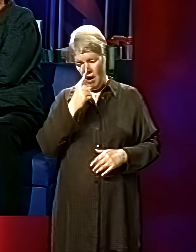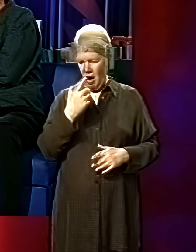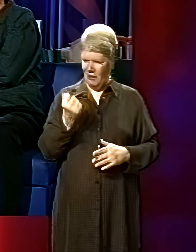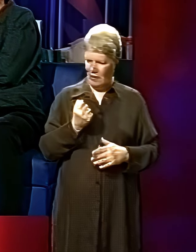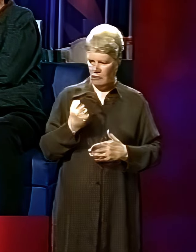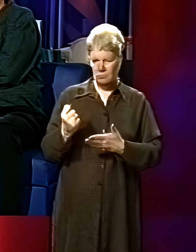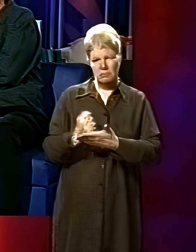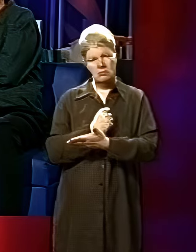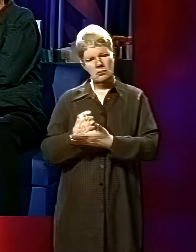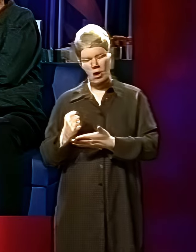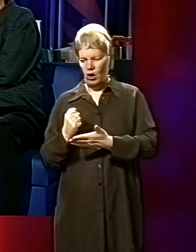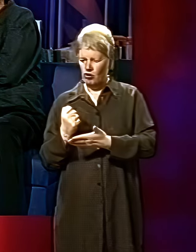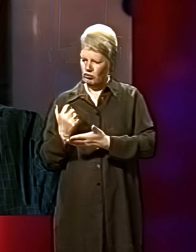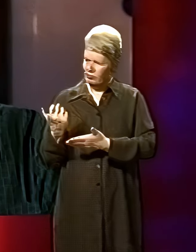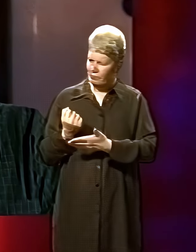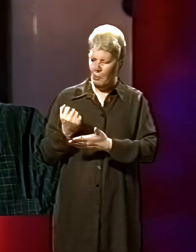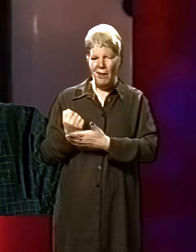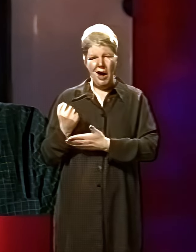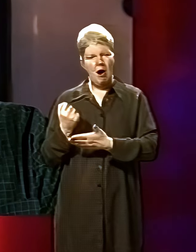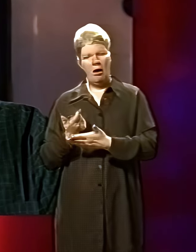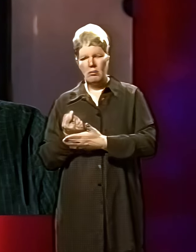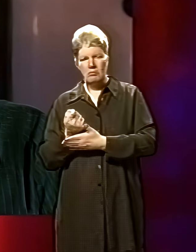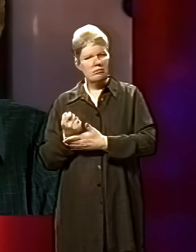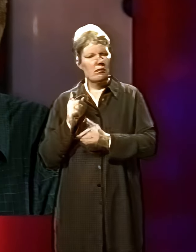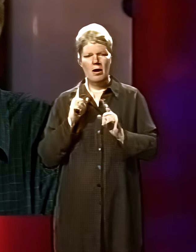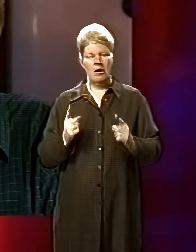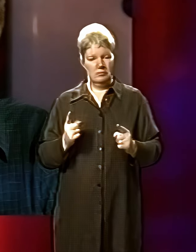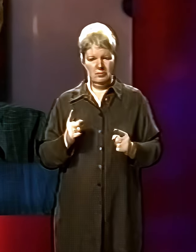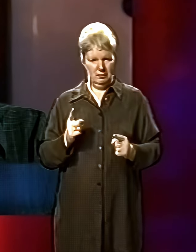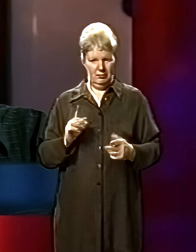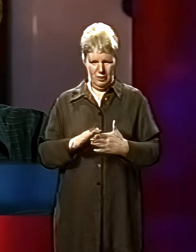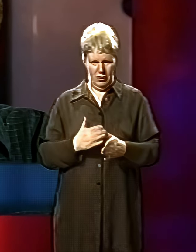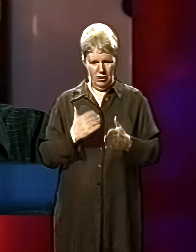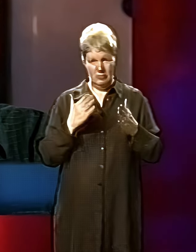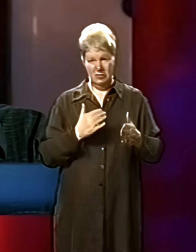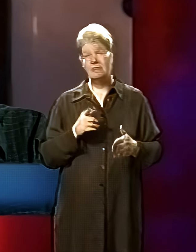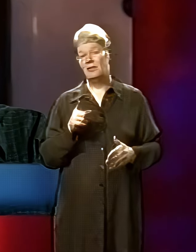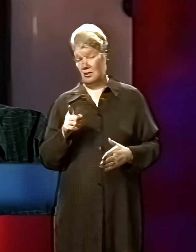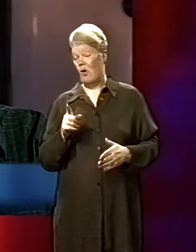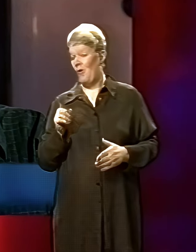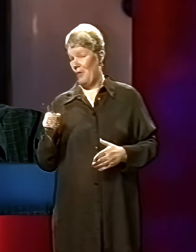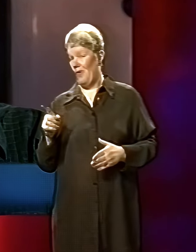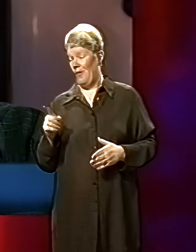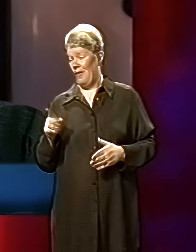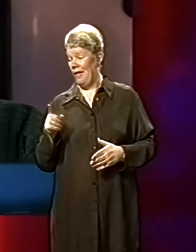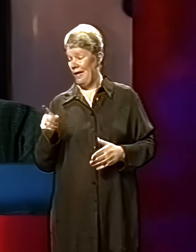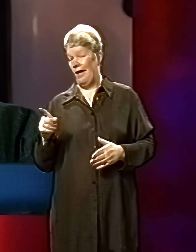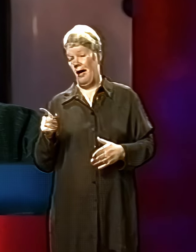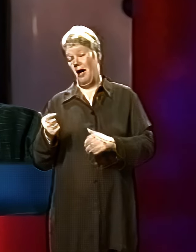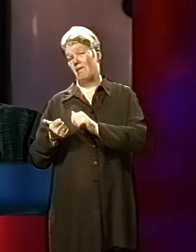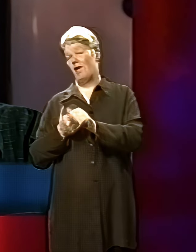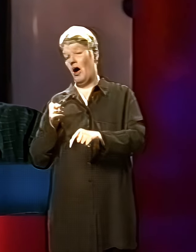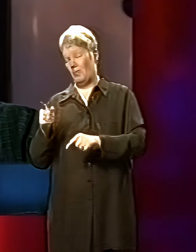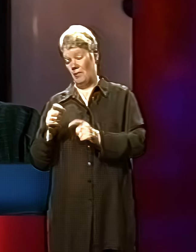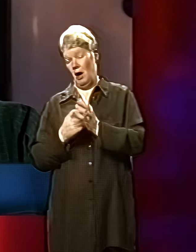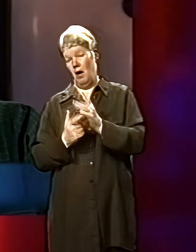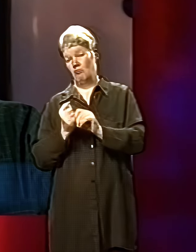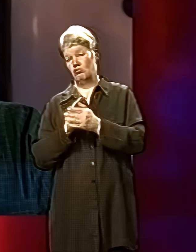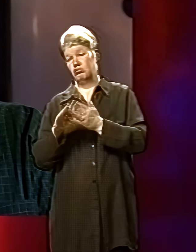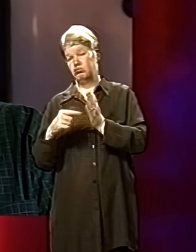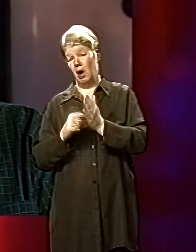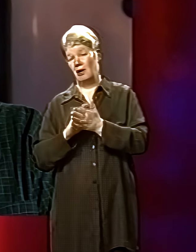So you can see why this is so tempting. And Brighthouse's advisors actually put their stores in what they call economically challenged areas. You're right,